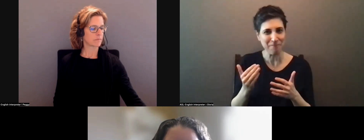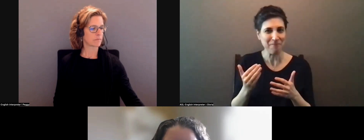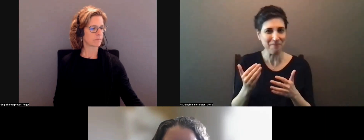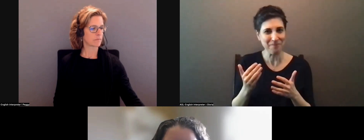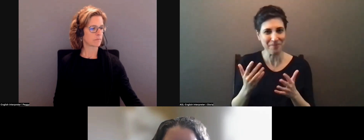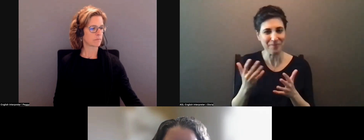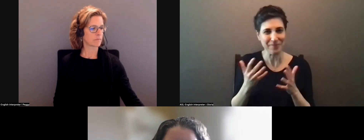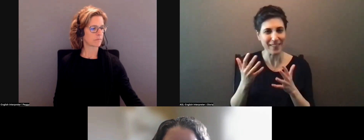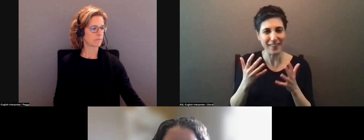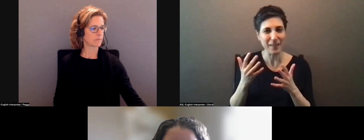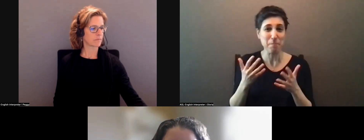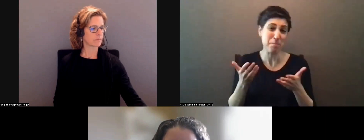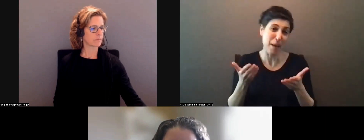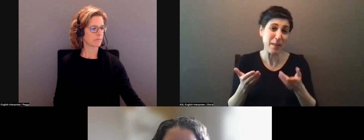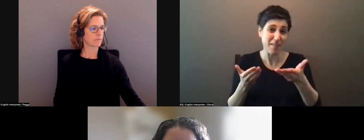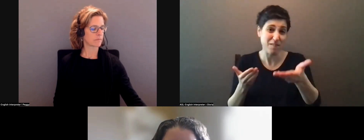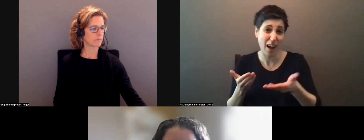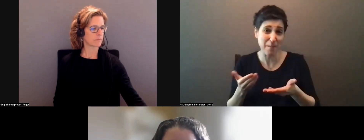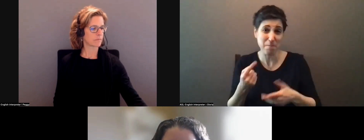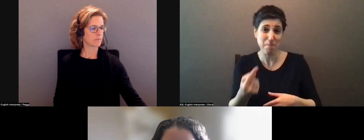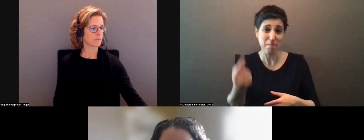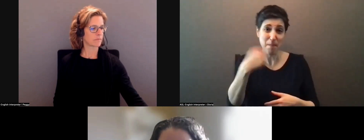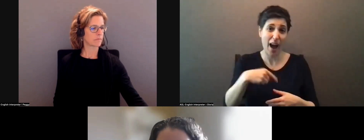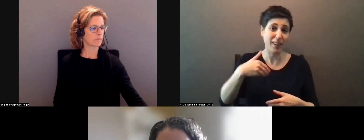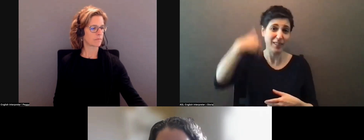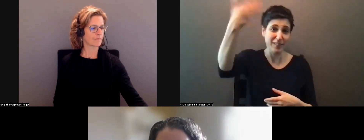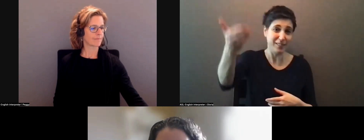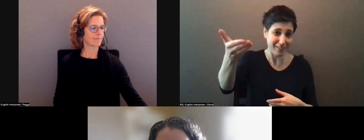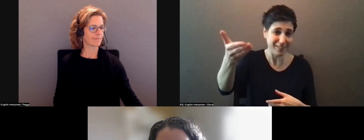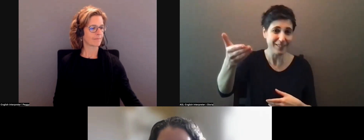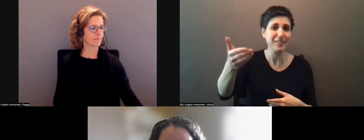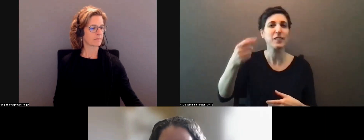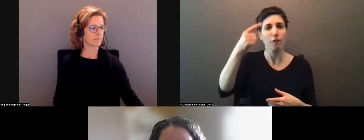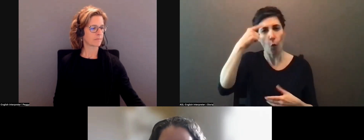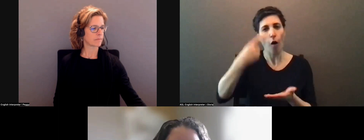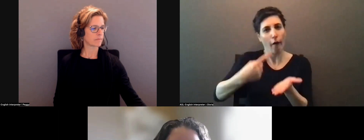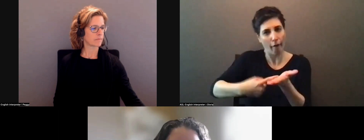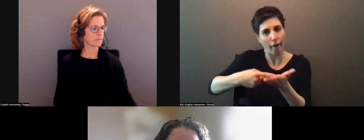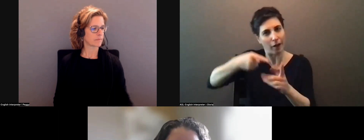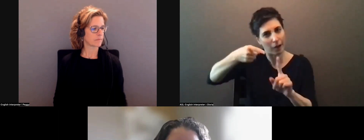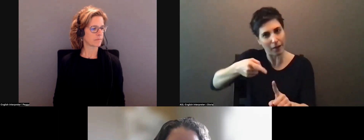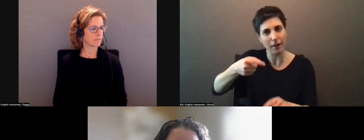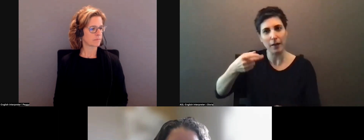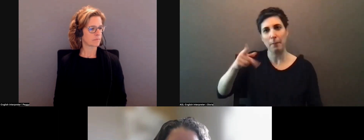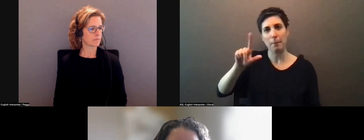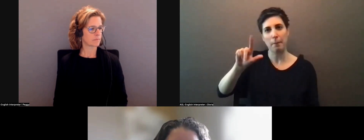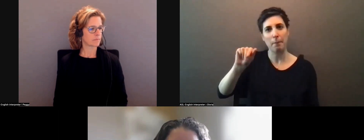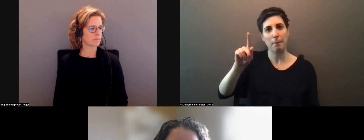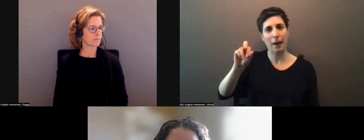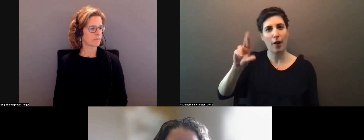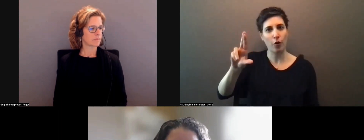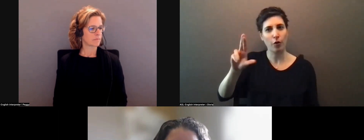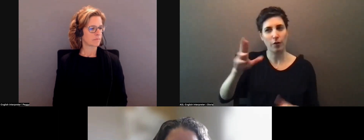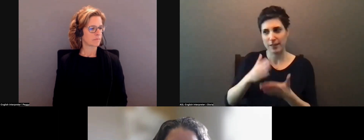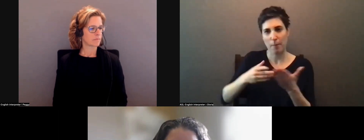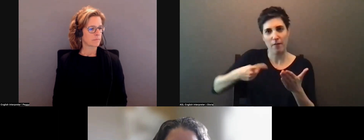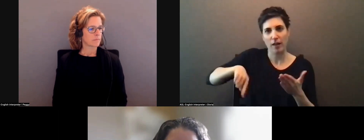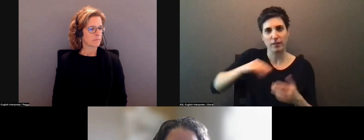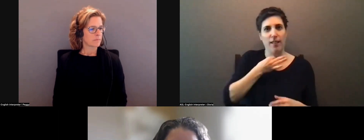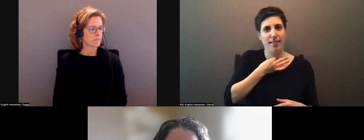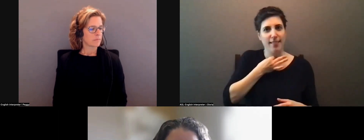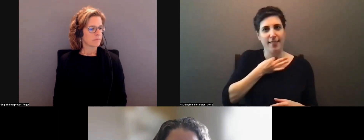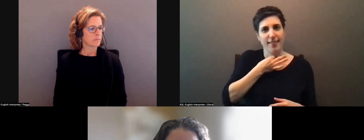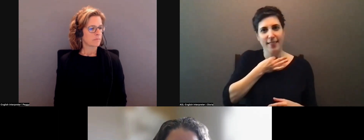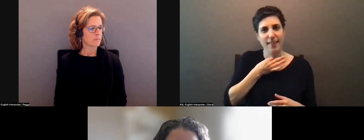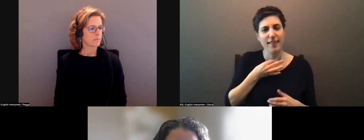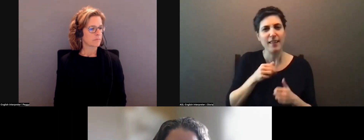like we'll have to invite you back once you've done your summer exploration. I'm sure a number of us are curious to see